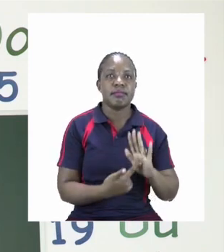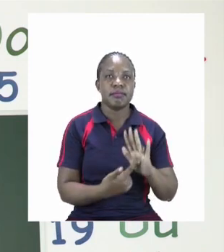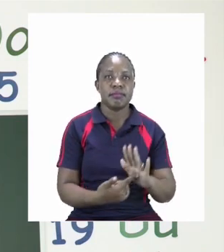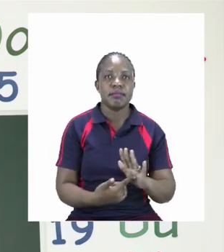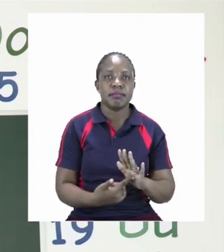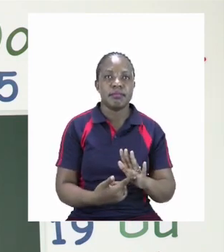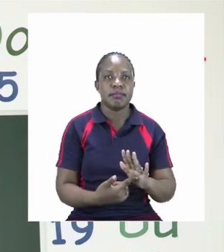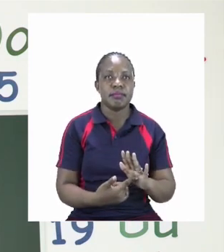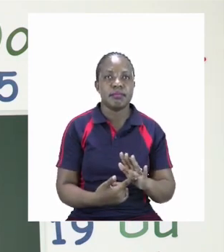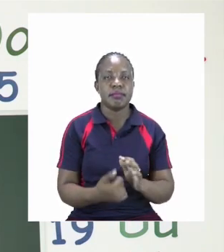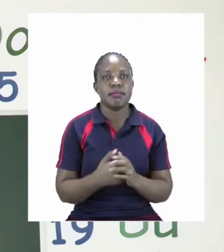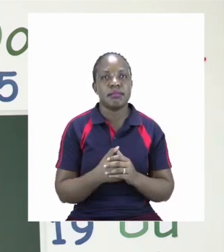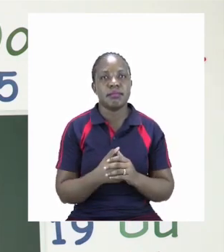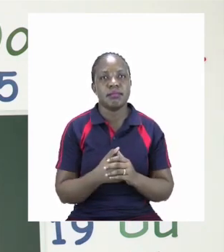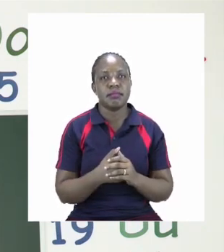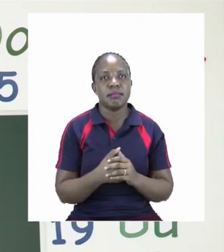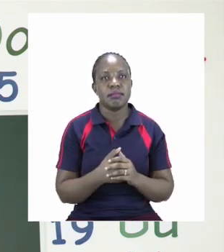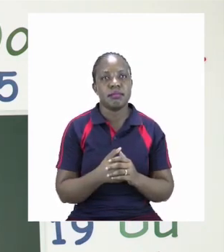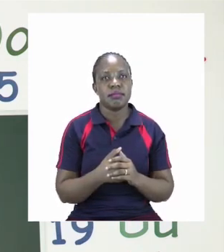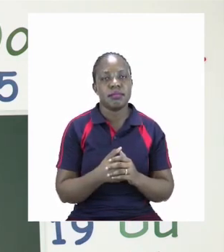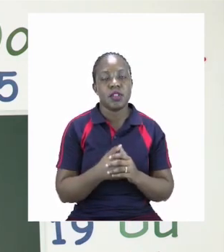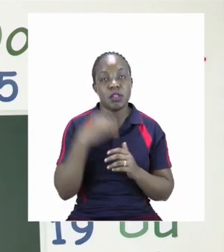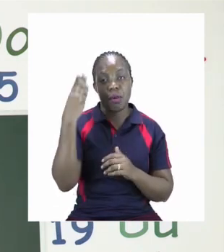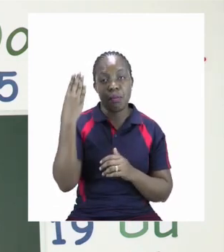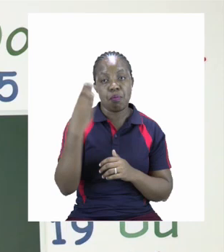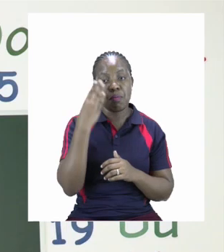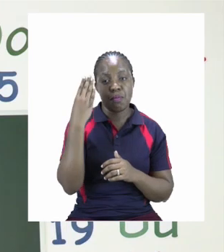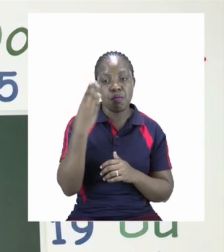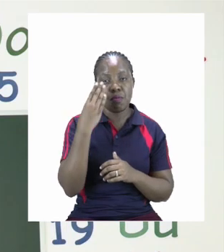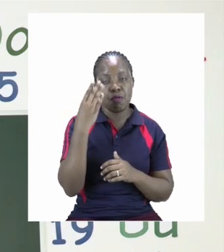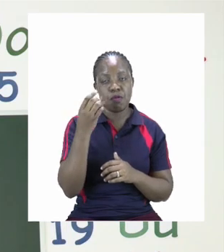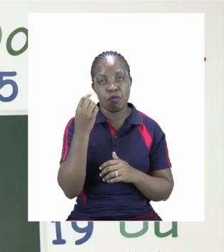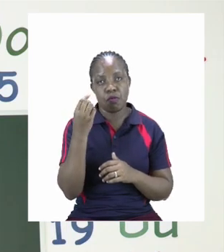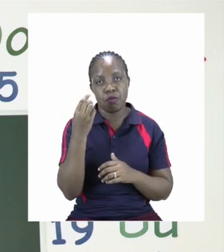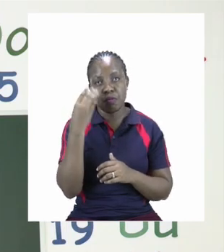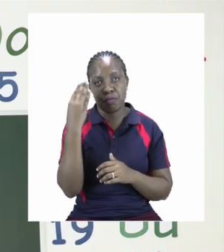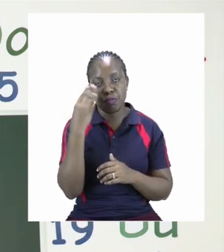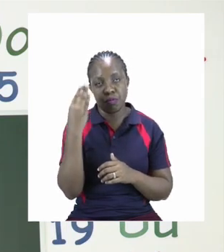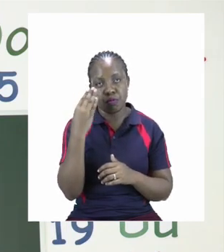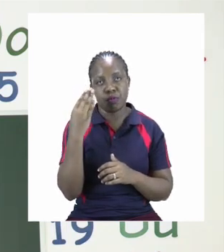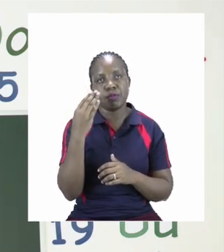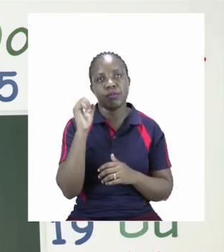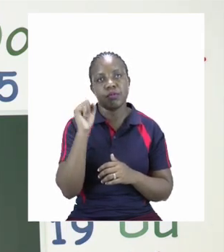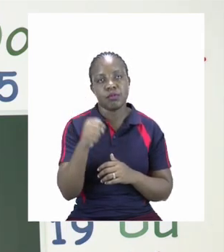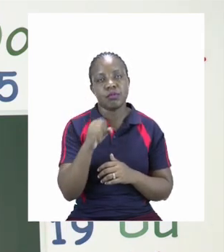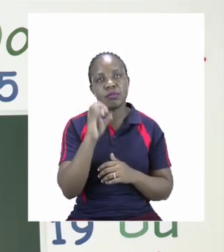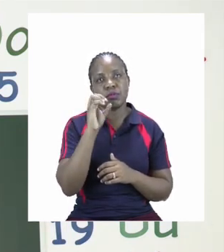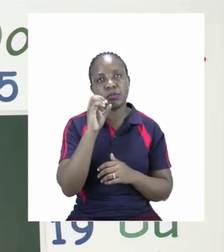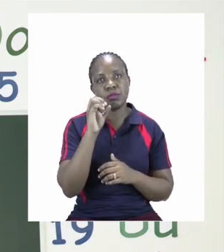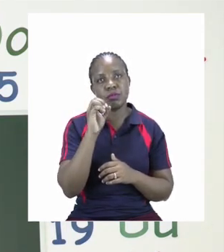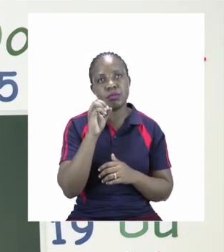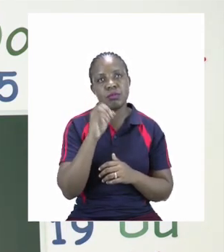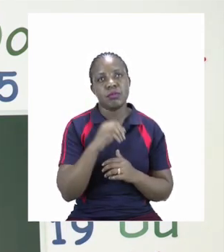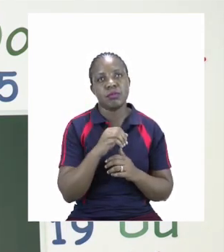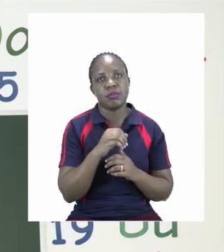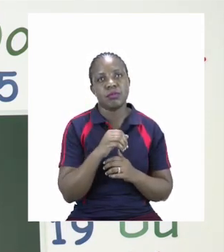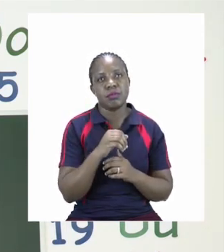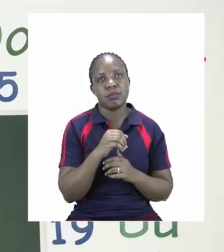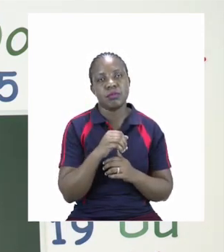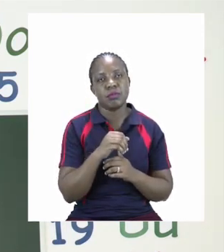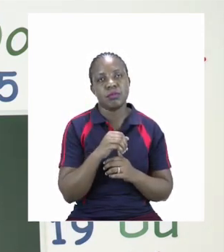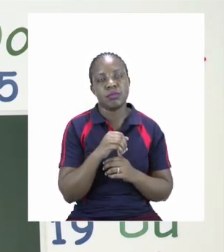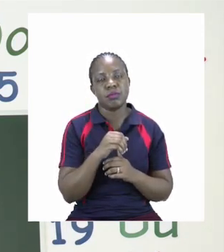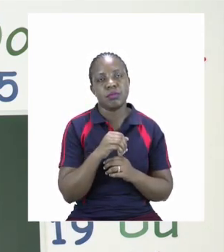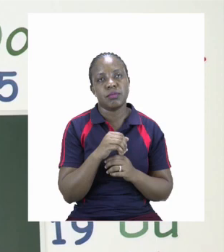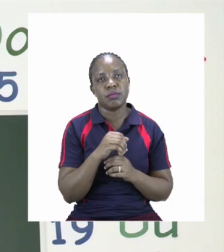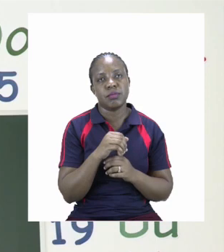going to be the blue counter, and our even number is going to be the red one. So what you